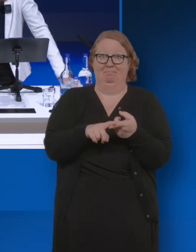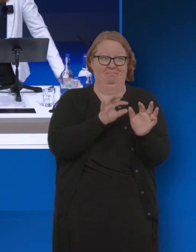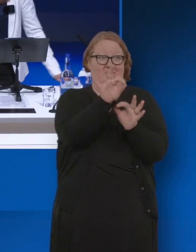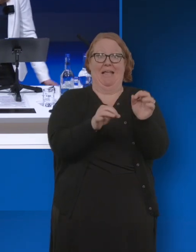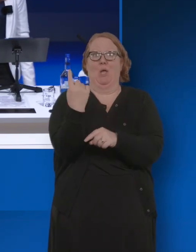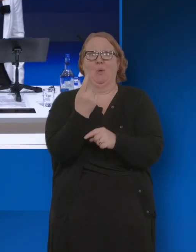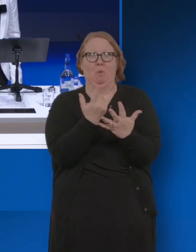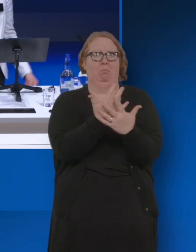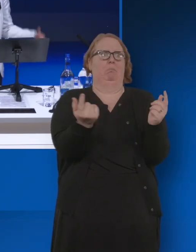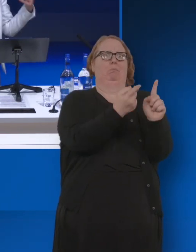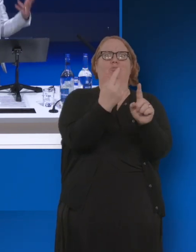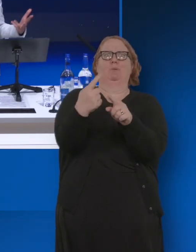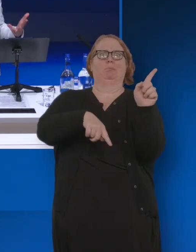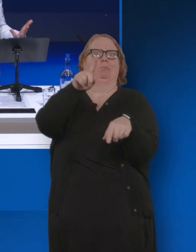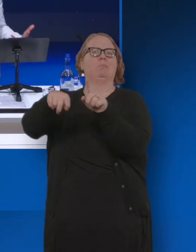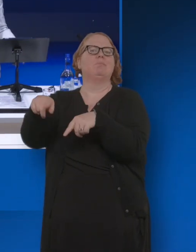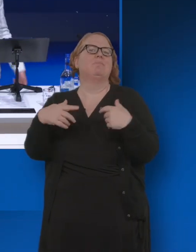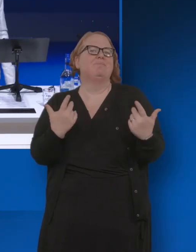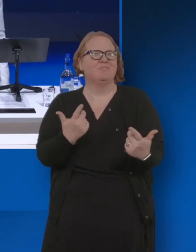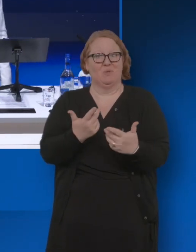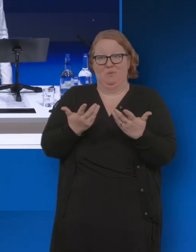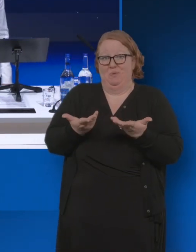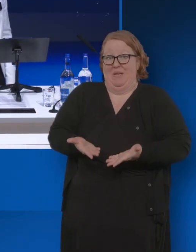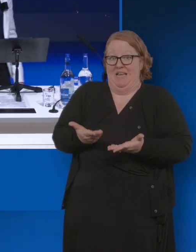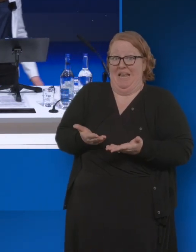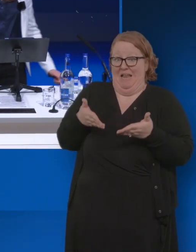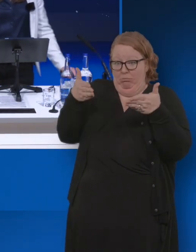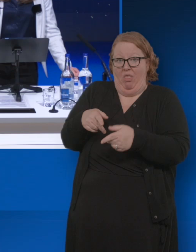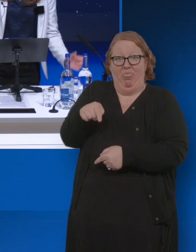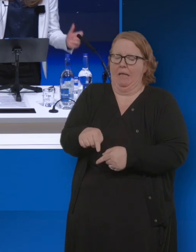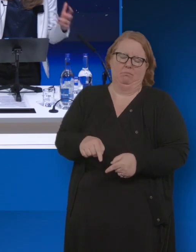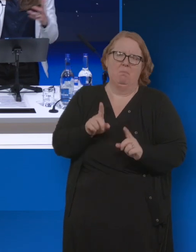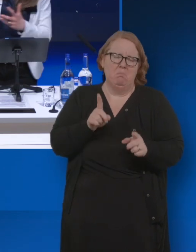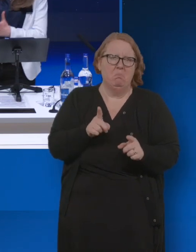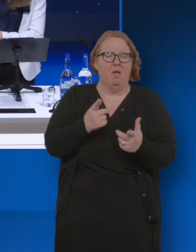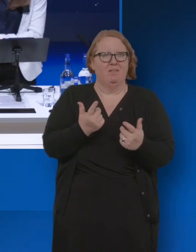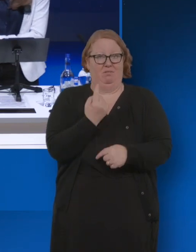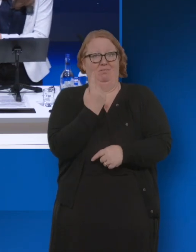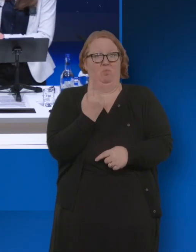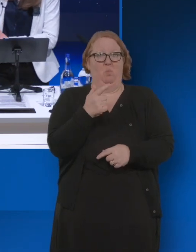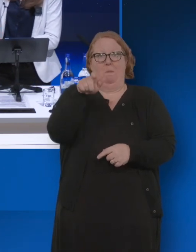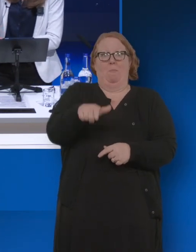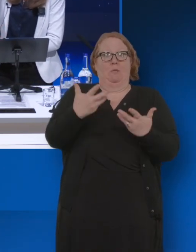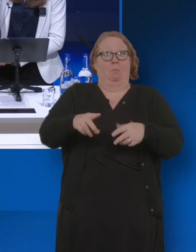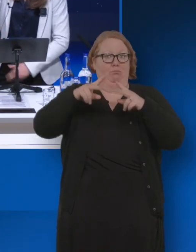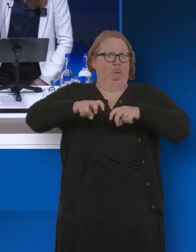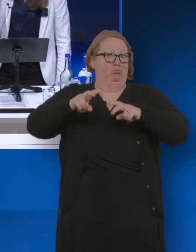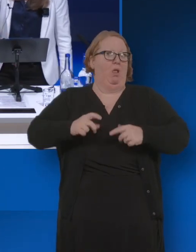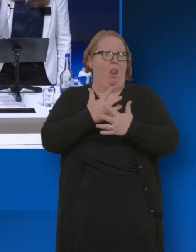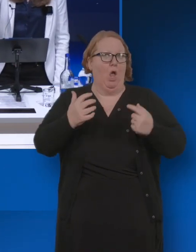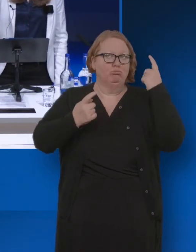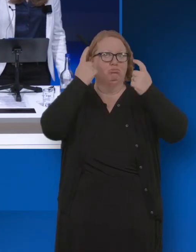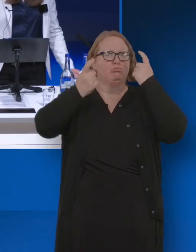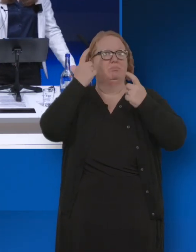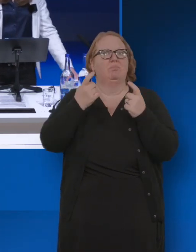We're probably not going to be able to get into that quite so much in the lecture, but One person that has done a lot of thinking on